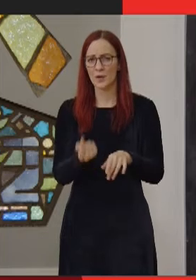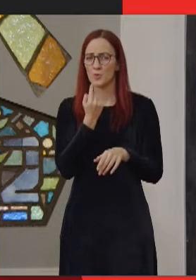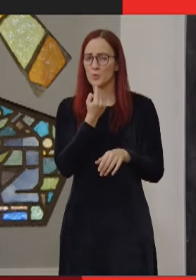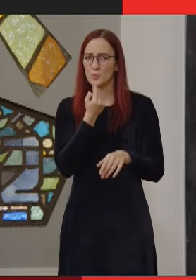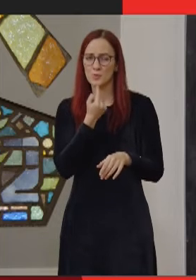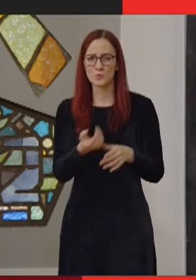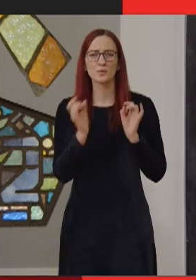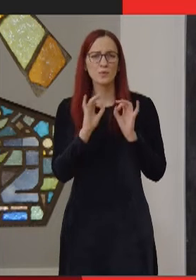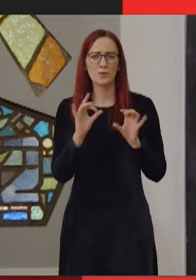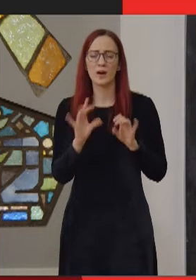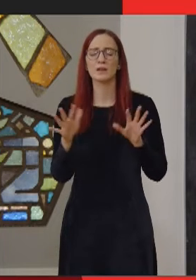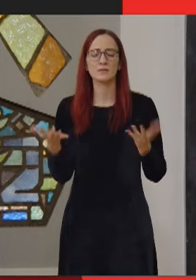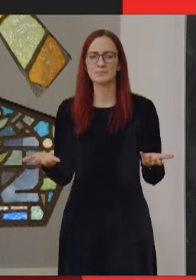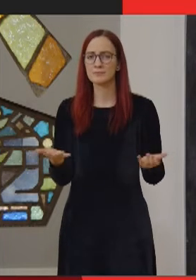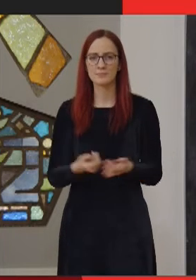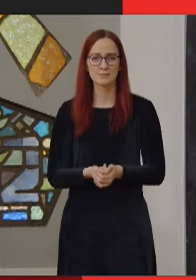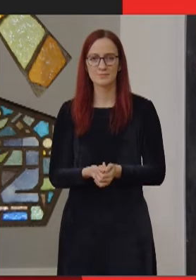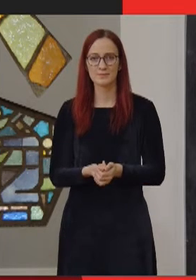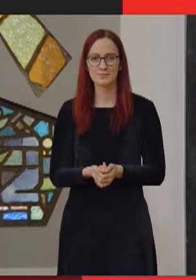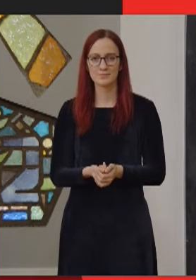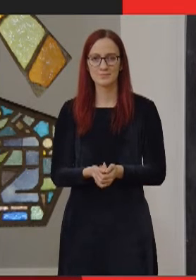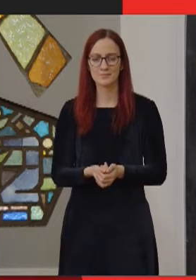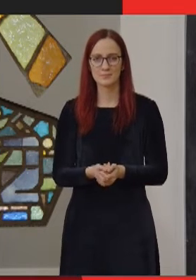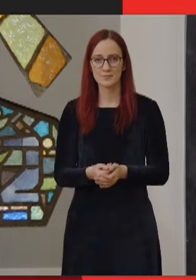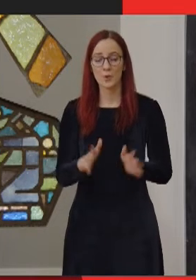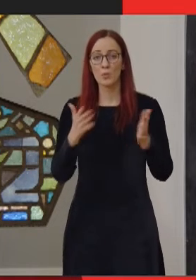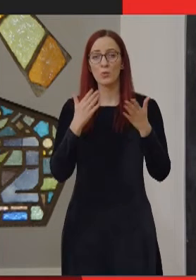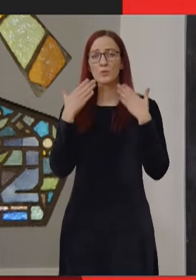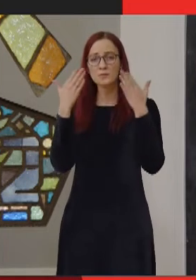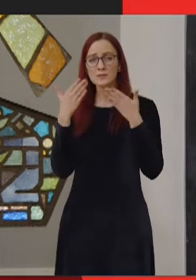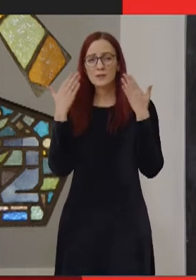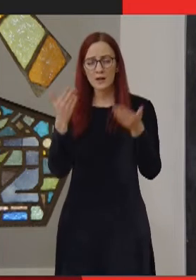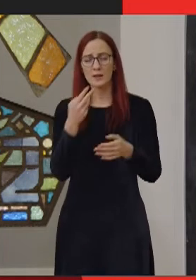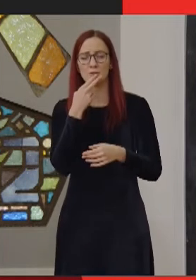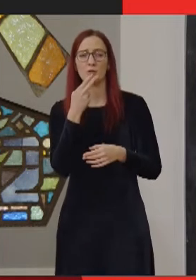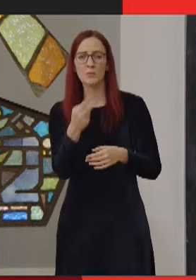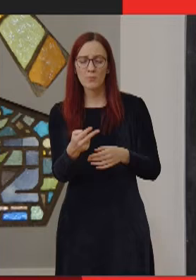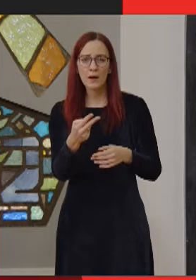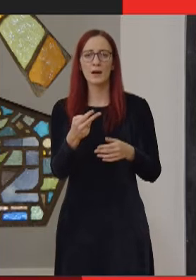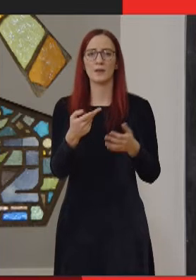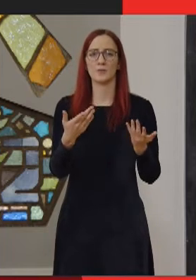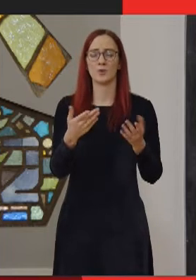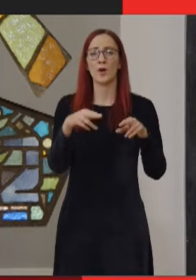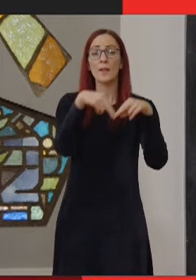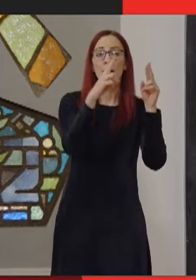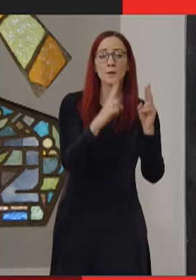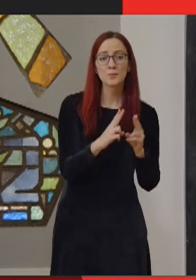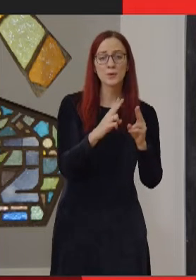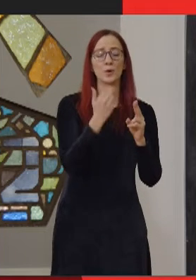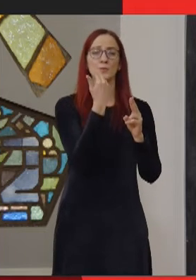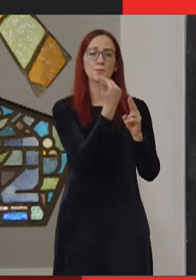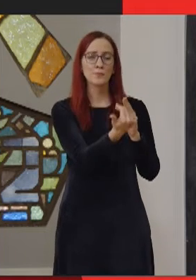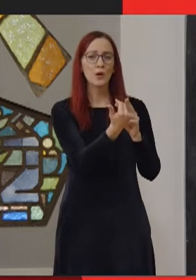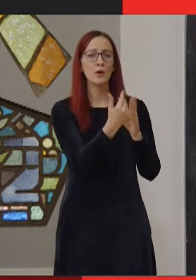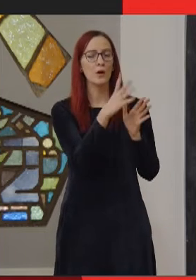the ratification, and it is impossible to explain something to them, because those who read the convention and